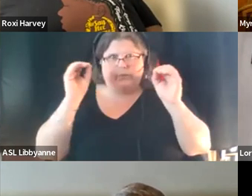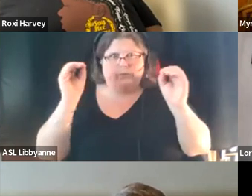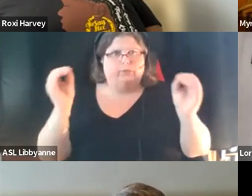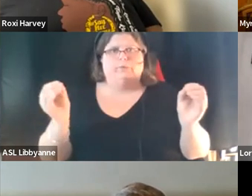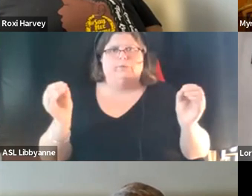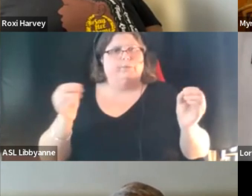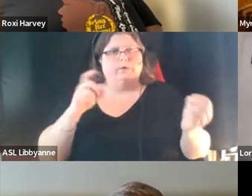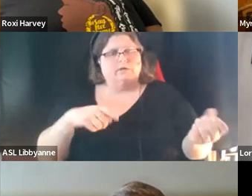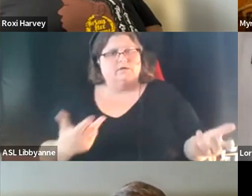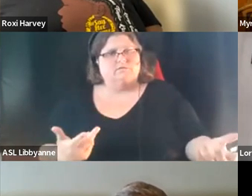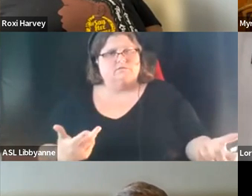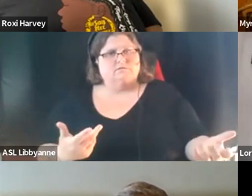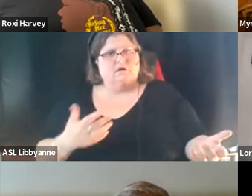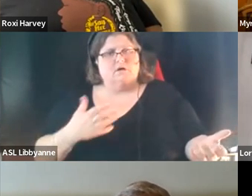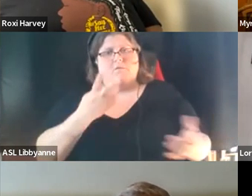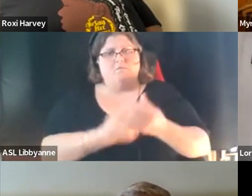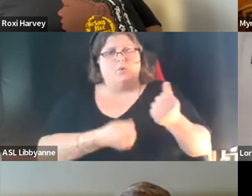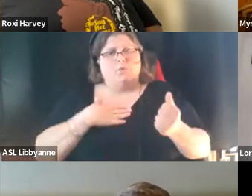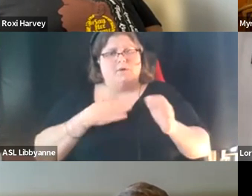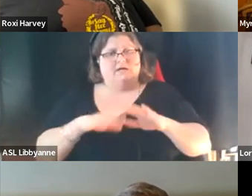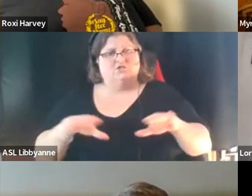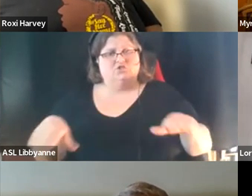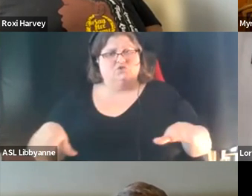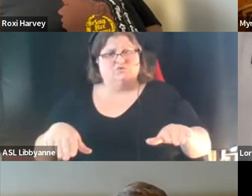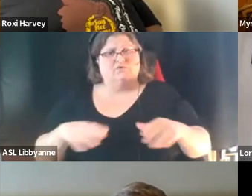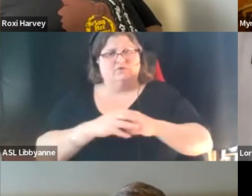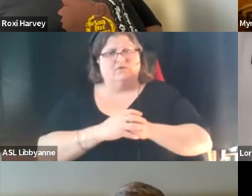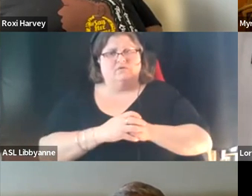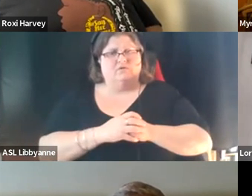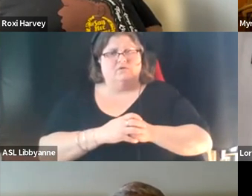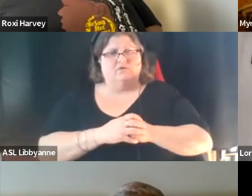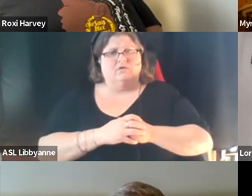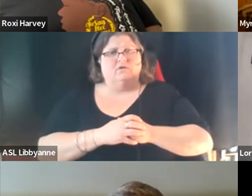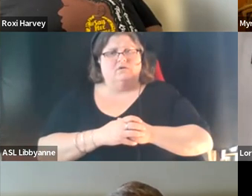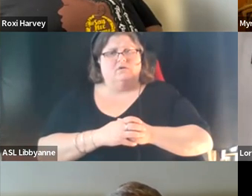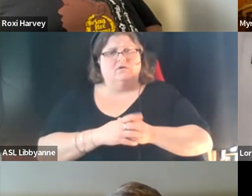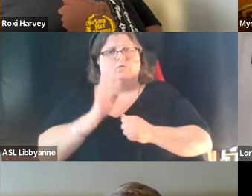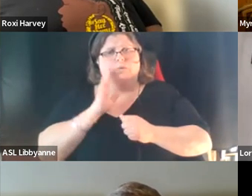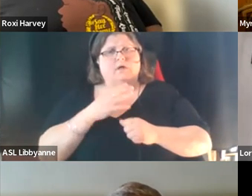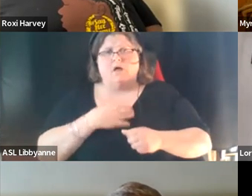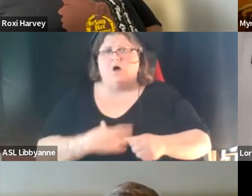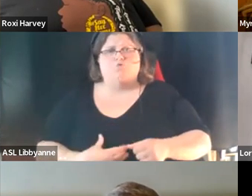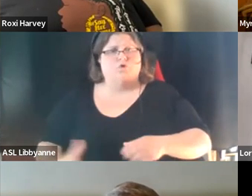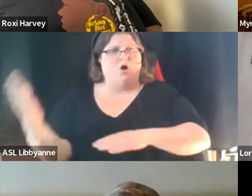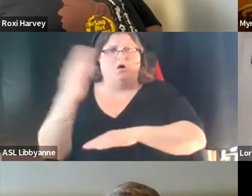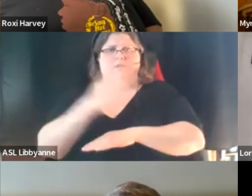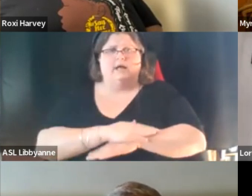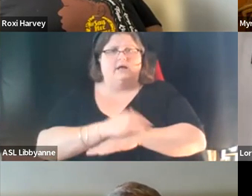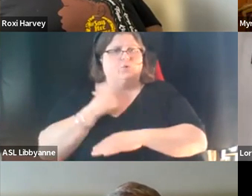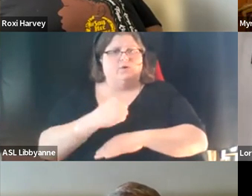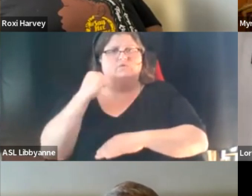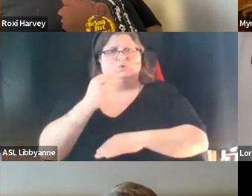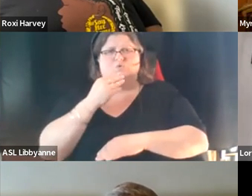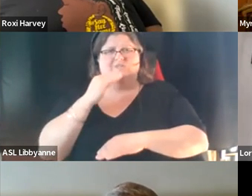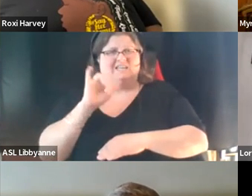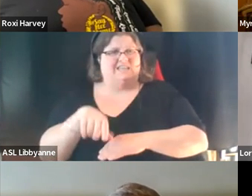that. Both of my children will stay hungry all day because they refuse to eat the